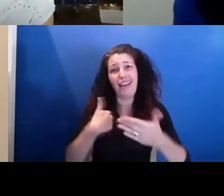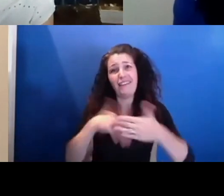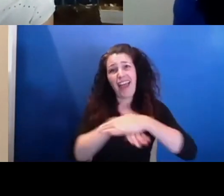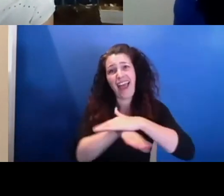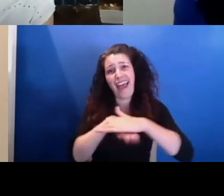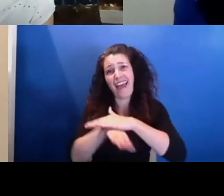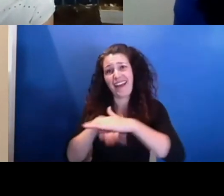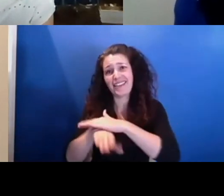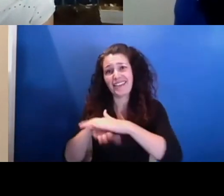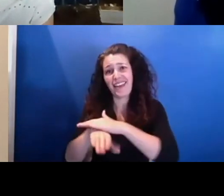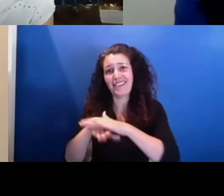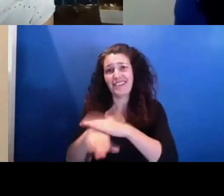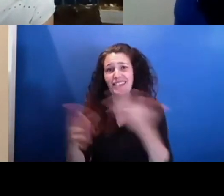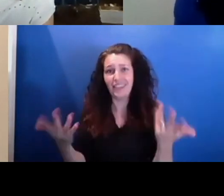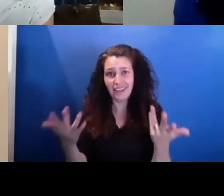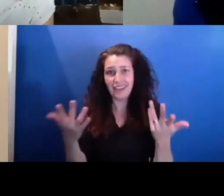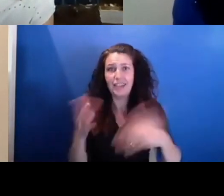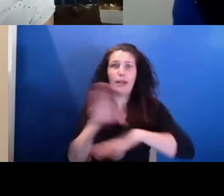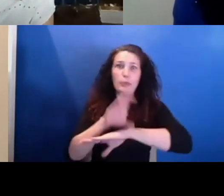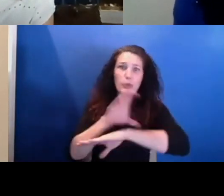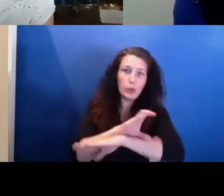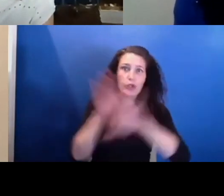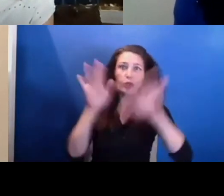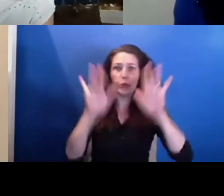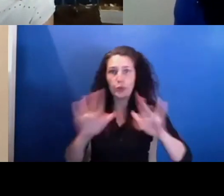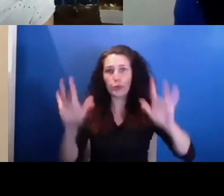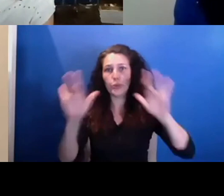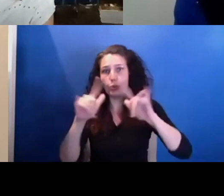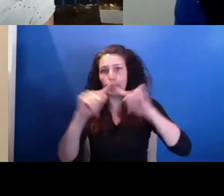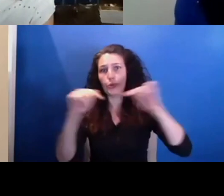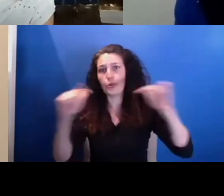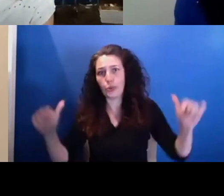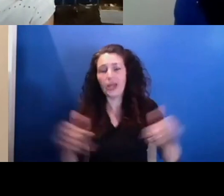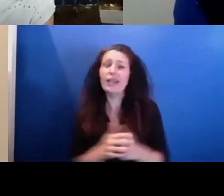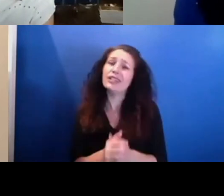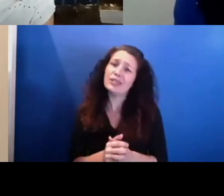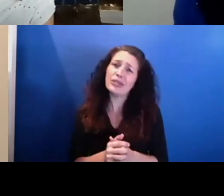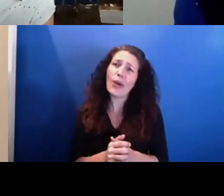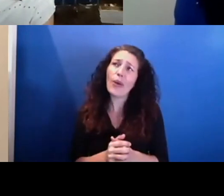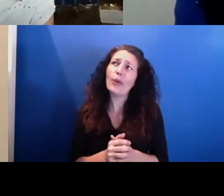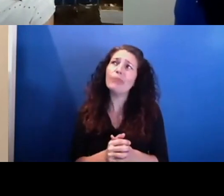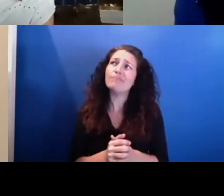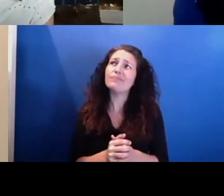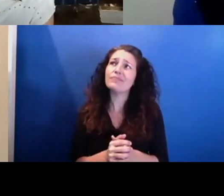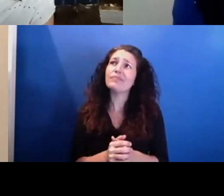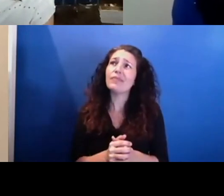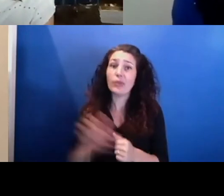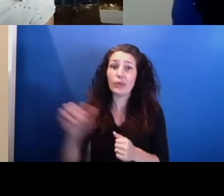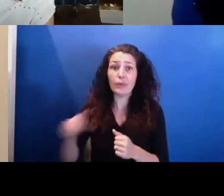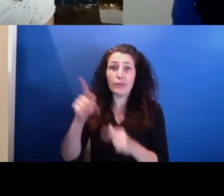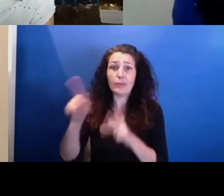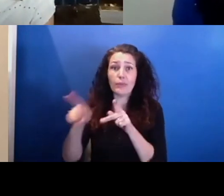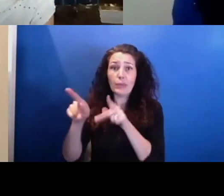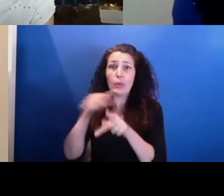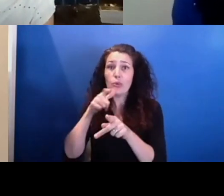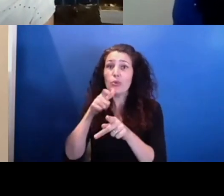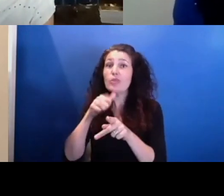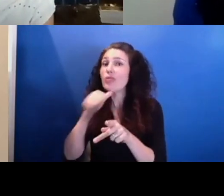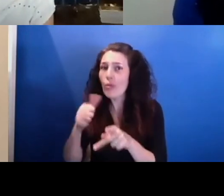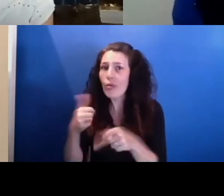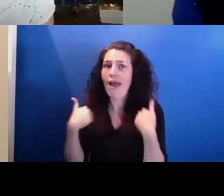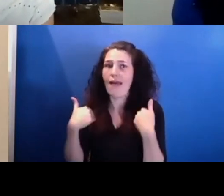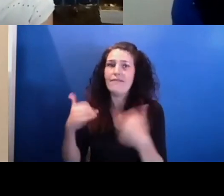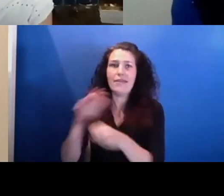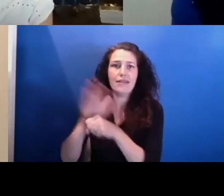of find out, especially in those underrepresented groups and those underserved groups, what those needs are so that they